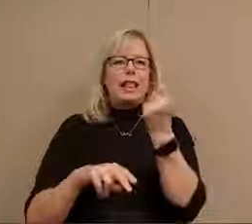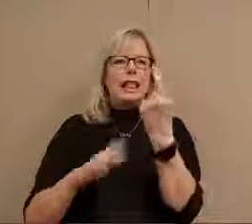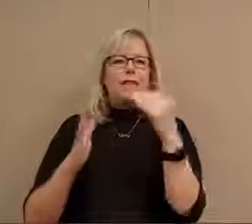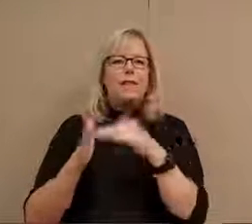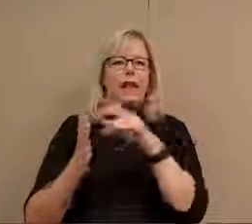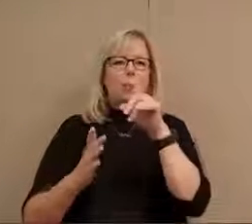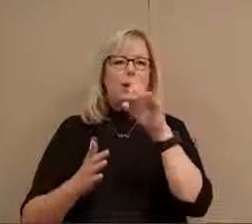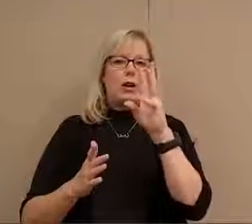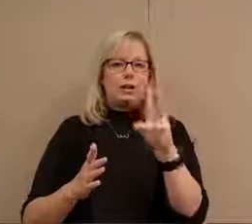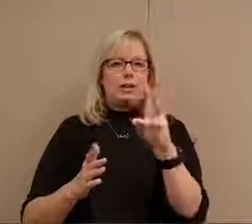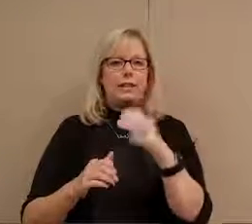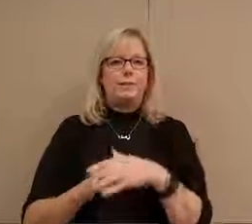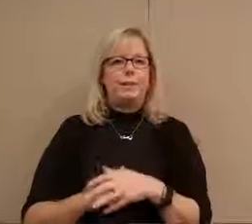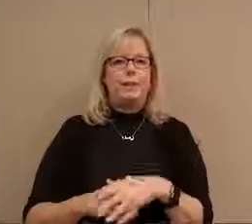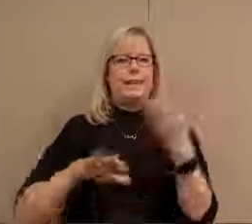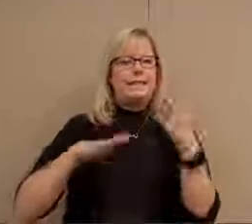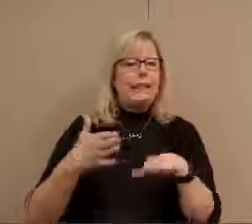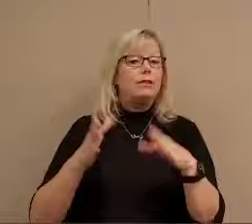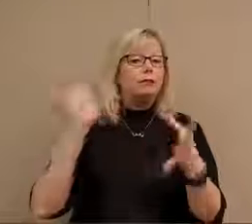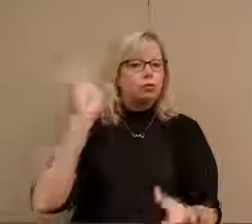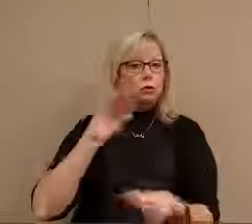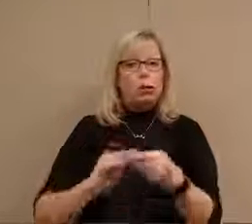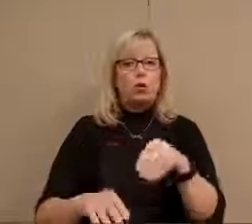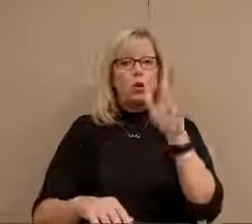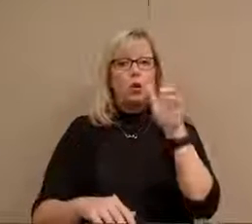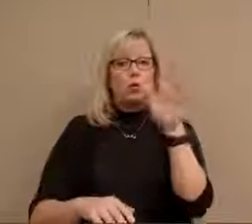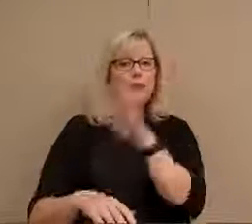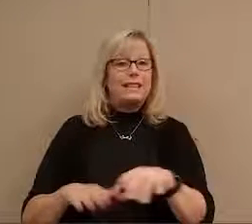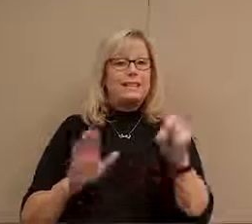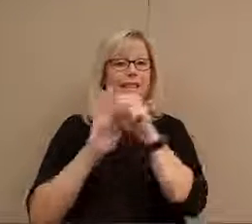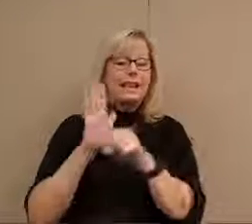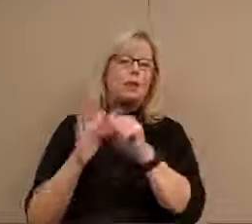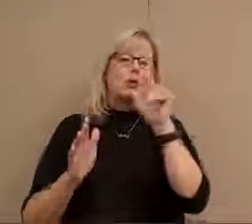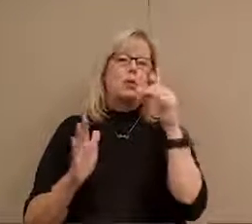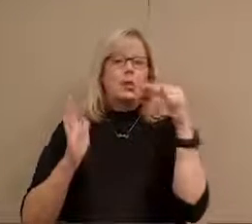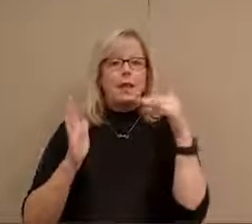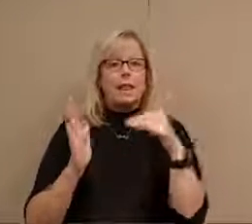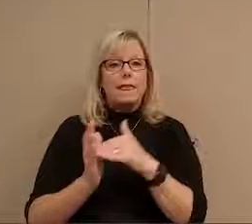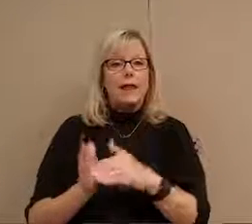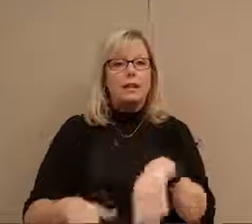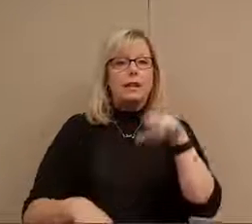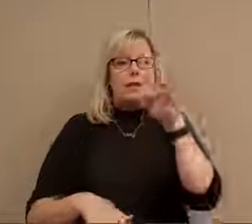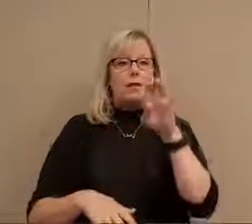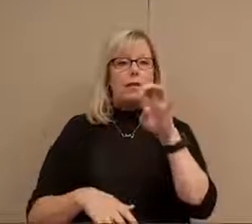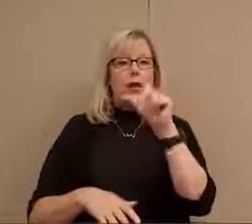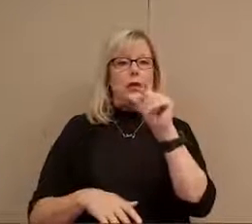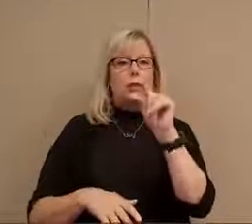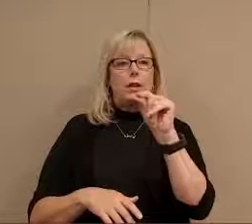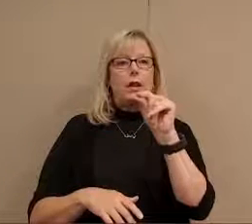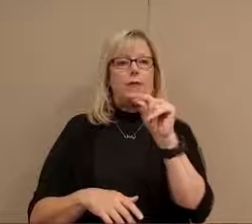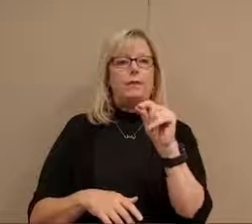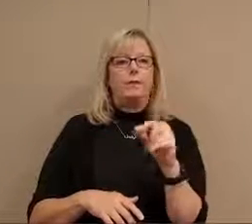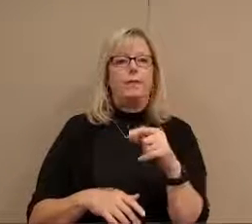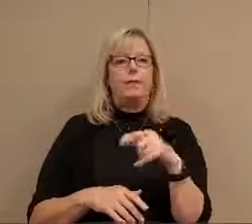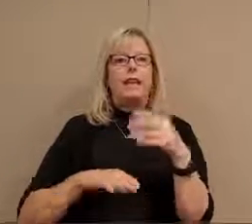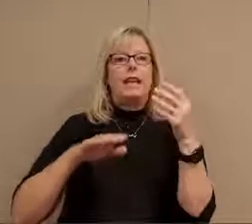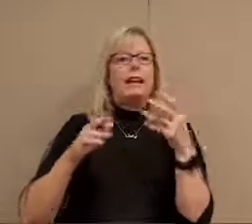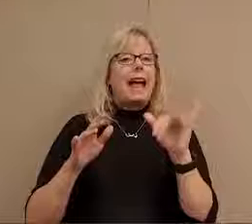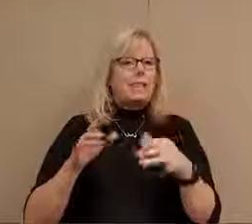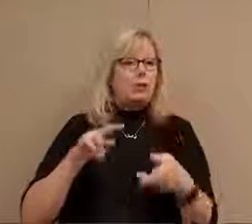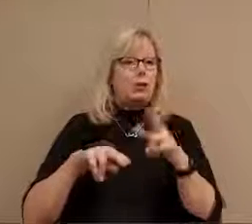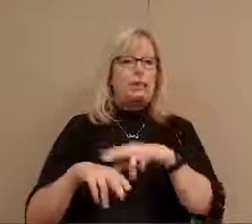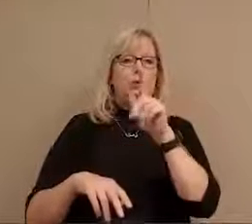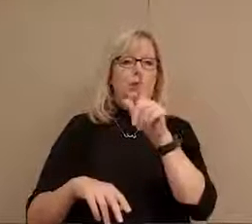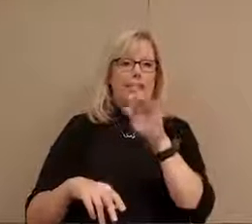and that's an increase of 28 from last week. For St. Clair County hospitalization numbers, the number of COVID-related hospitalized patients in St. Clair County is